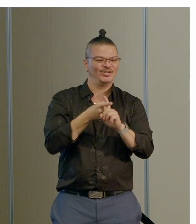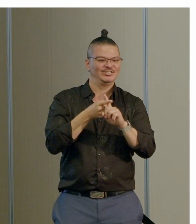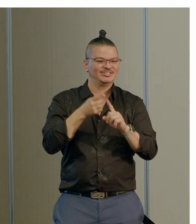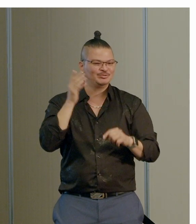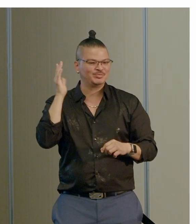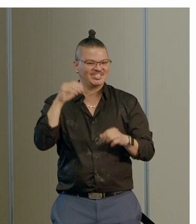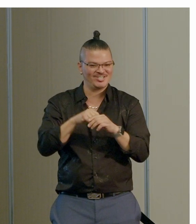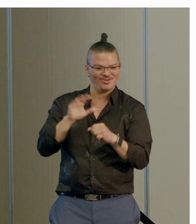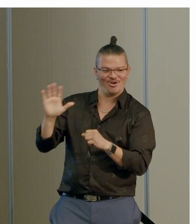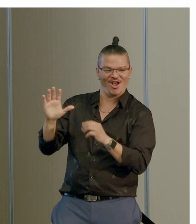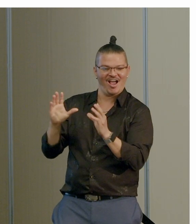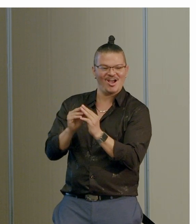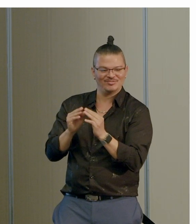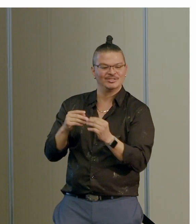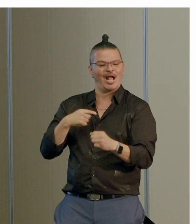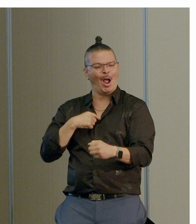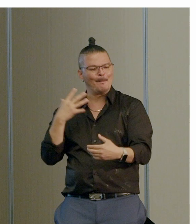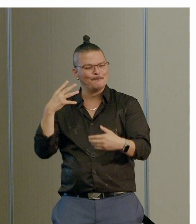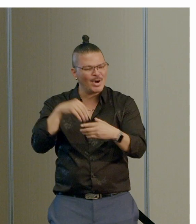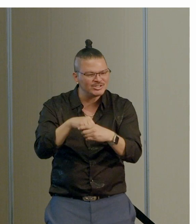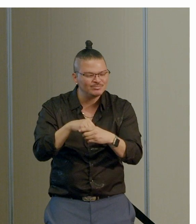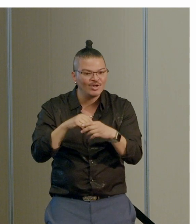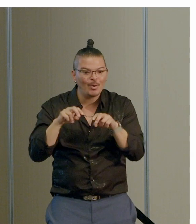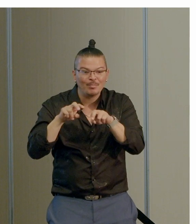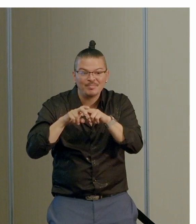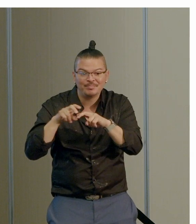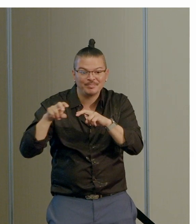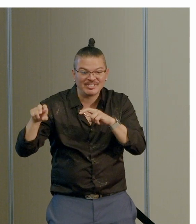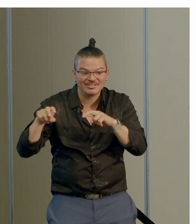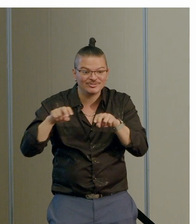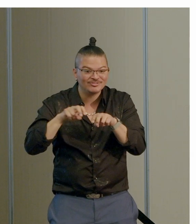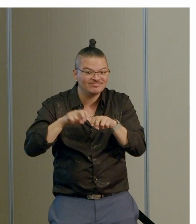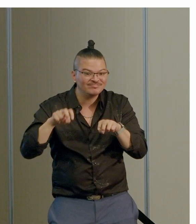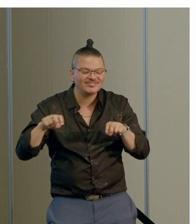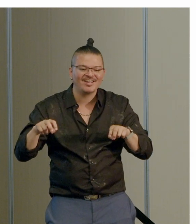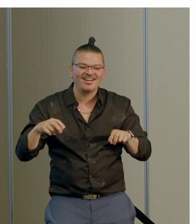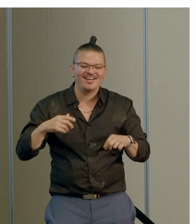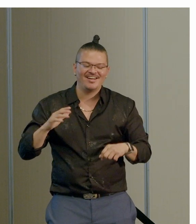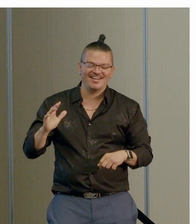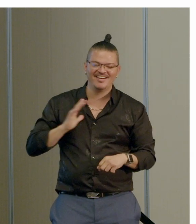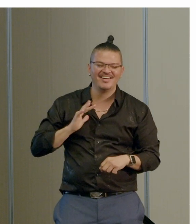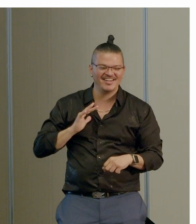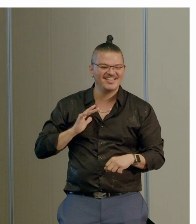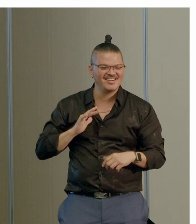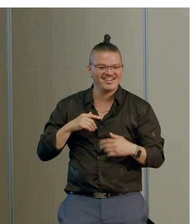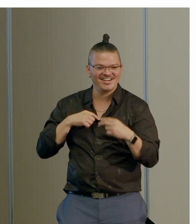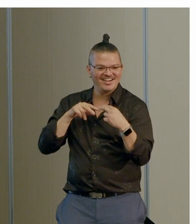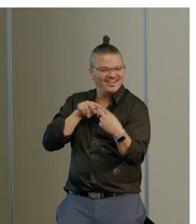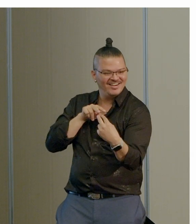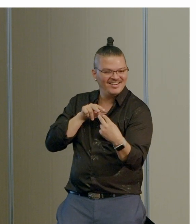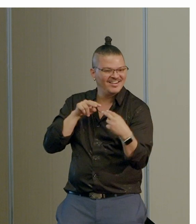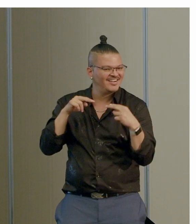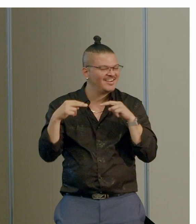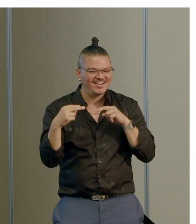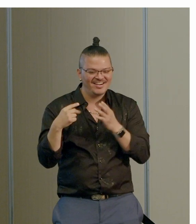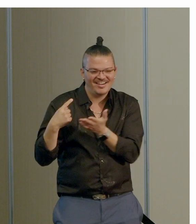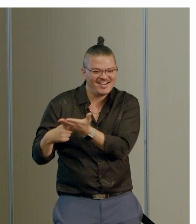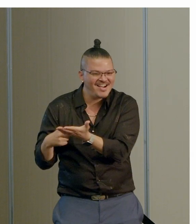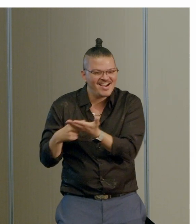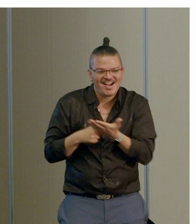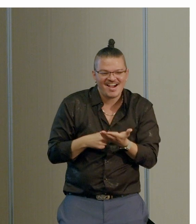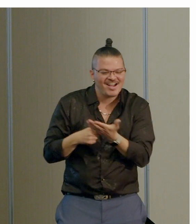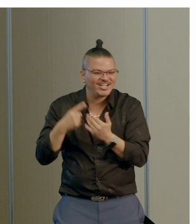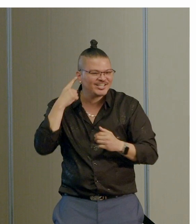was part of a panel. And it was really cool to be representing a different take on something and hearing the story of